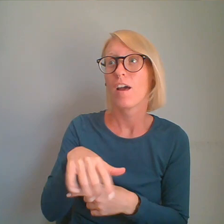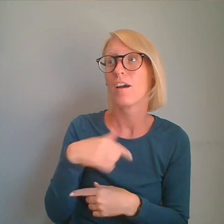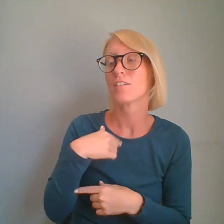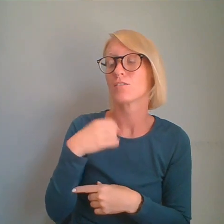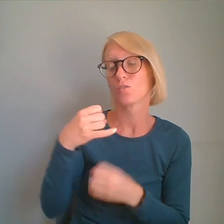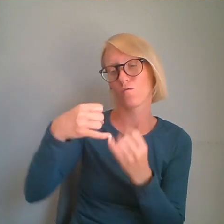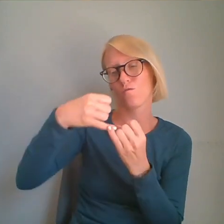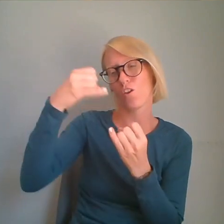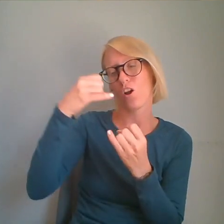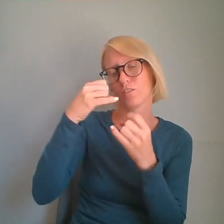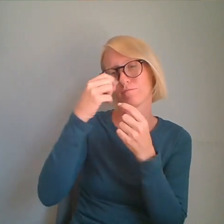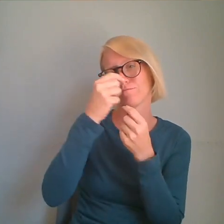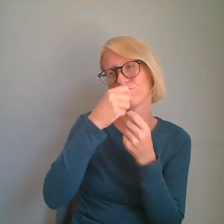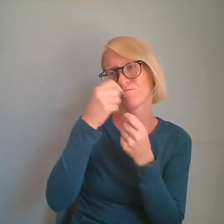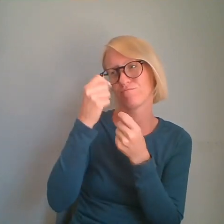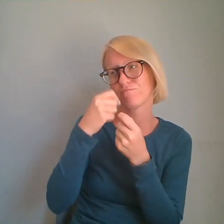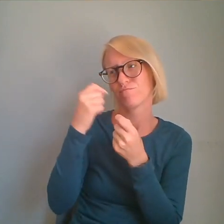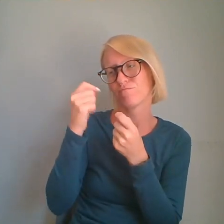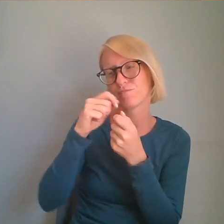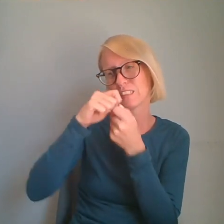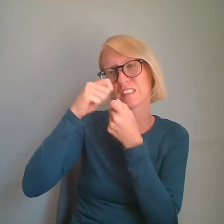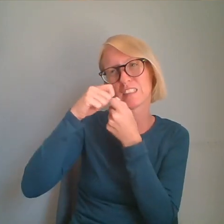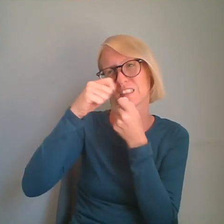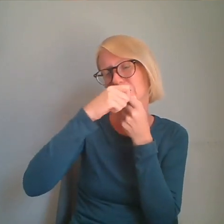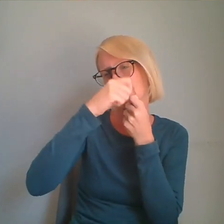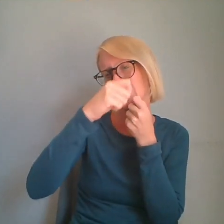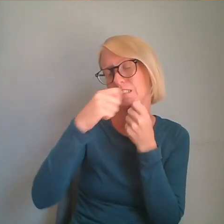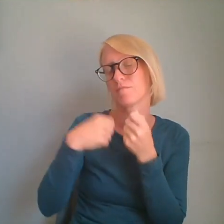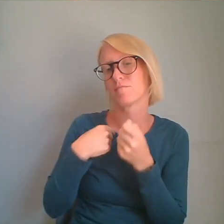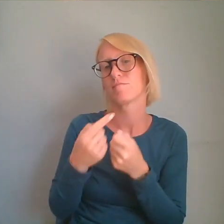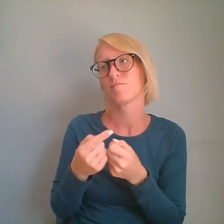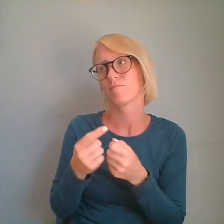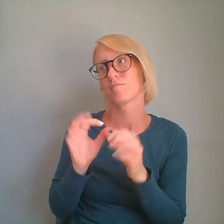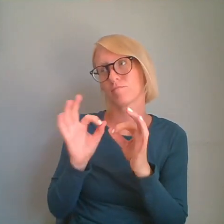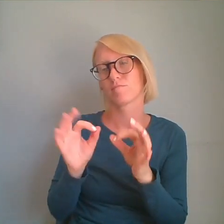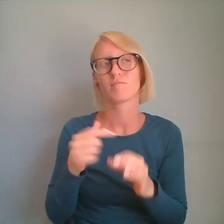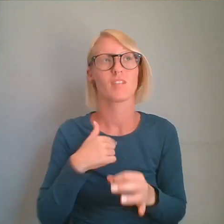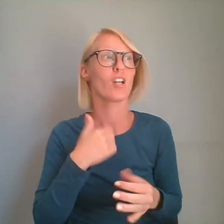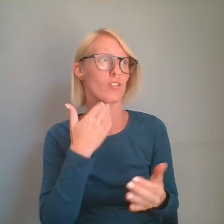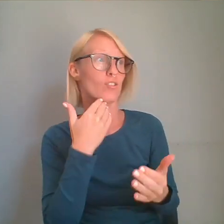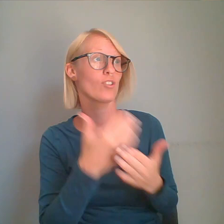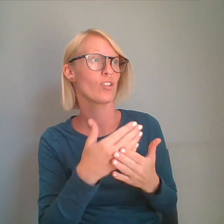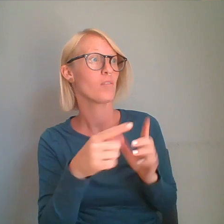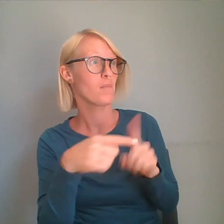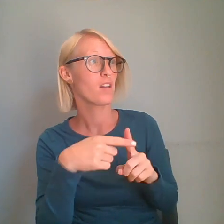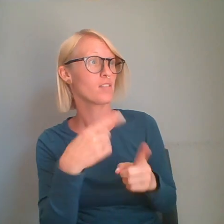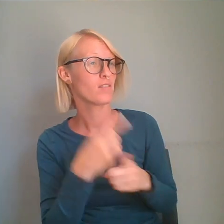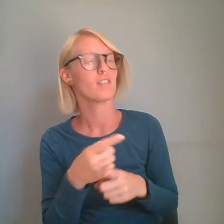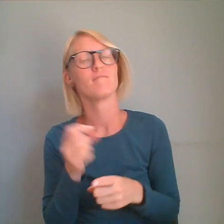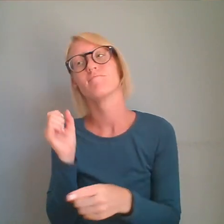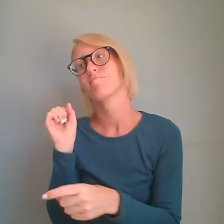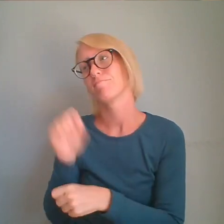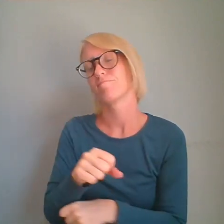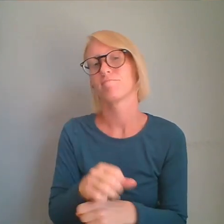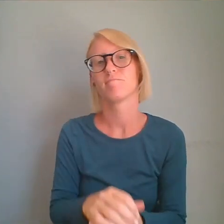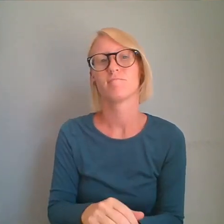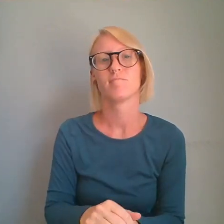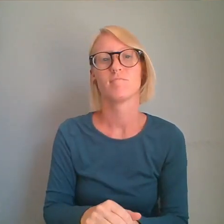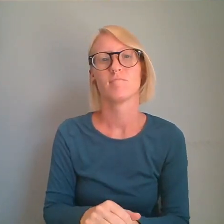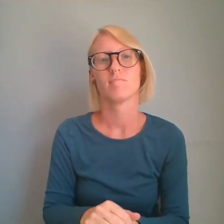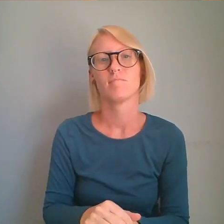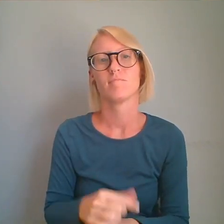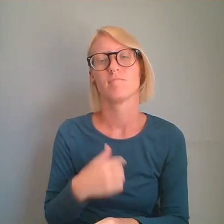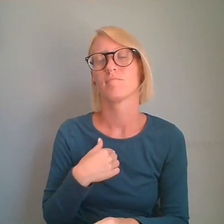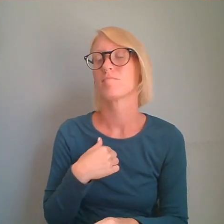to. That's a good thing, though. It is. Just getting these gloves on. But no, I'm